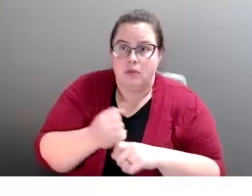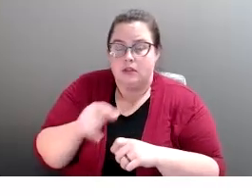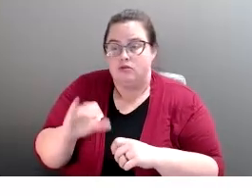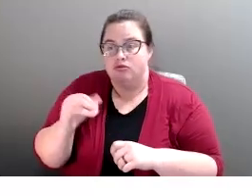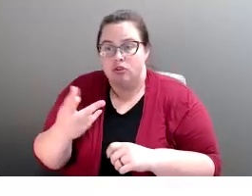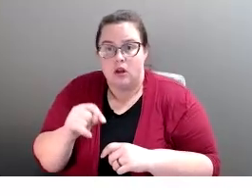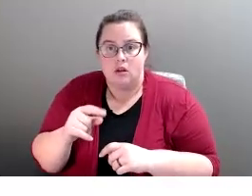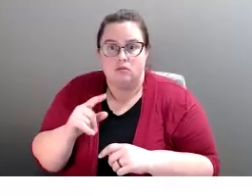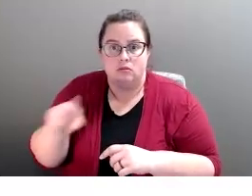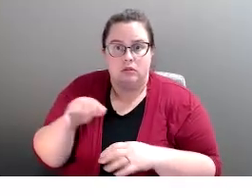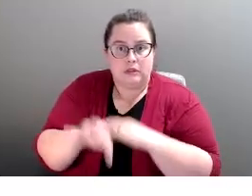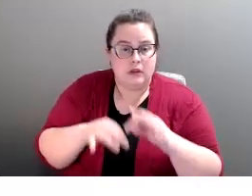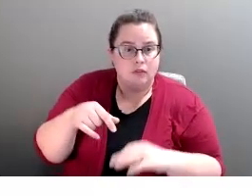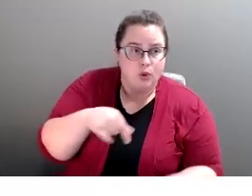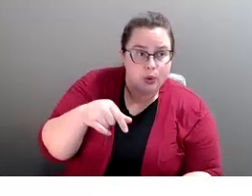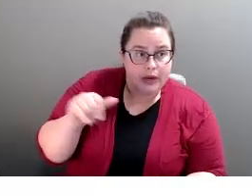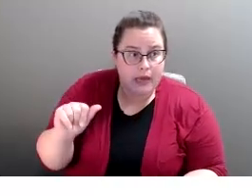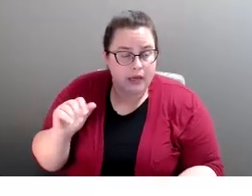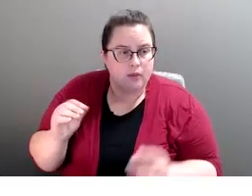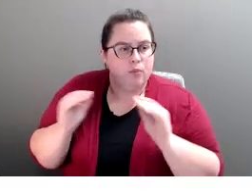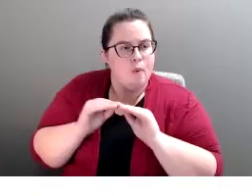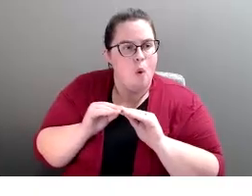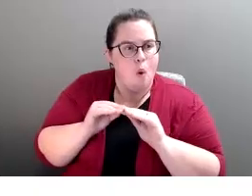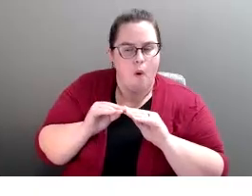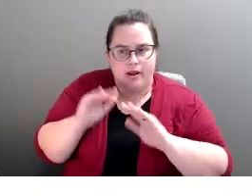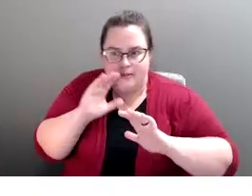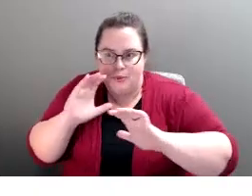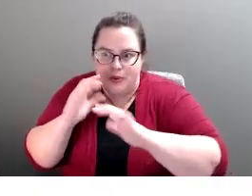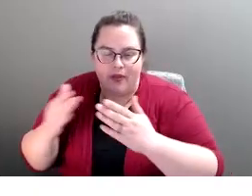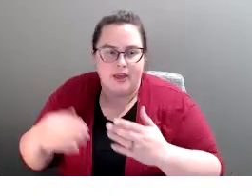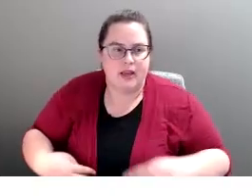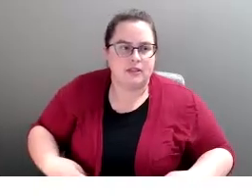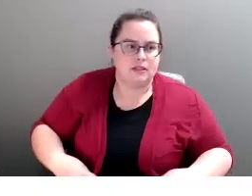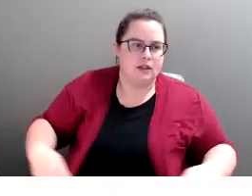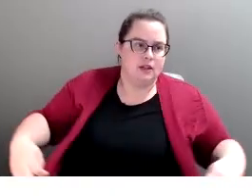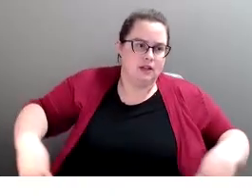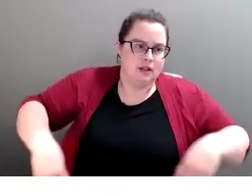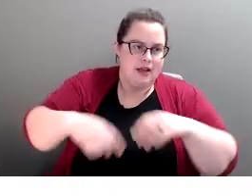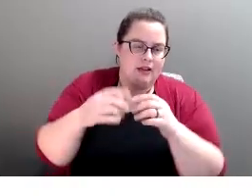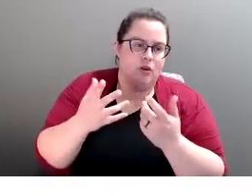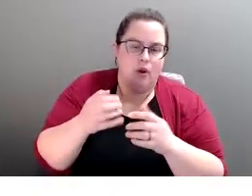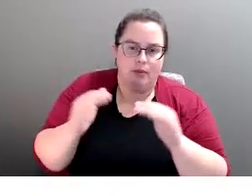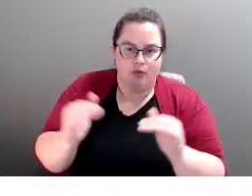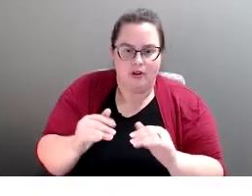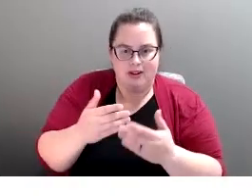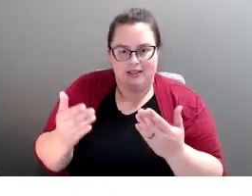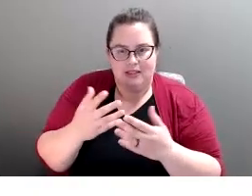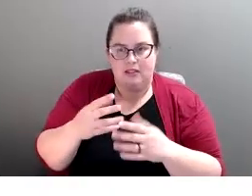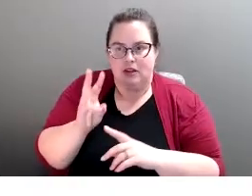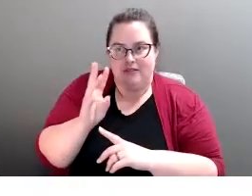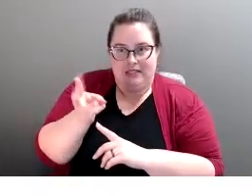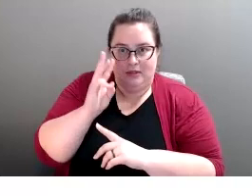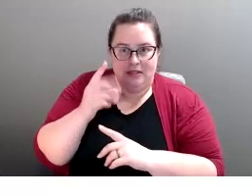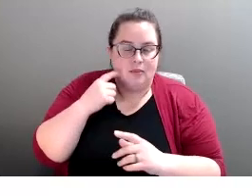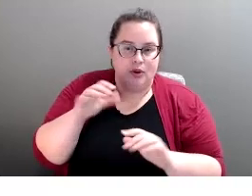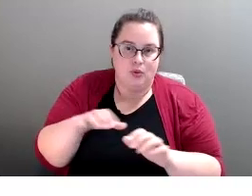exploratory things. We could do. Sure. And I can't. I can't. I want to move on to the next thing. So we got 6 minutes. I'm gonna do this really